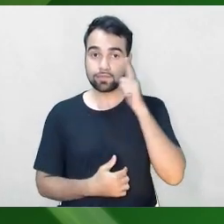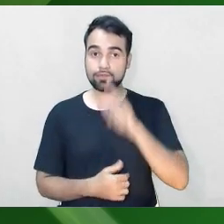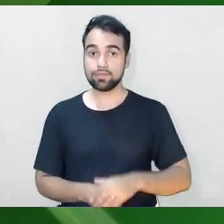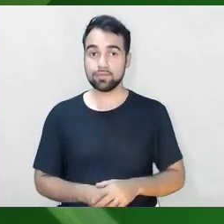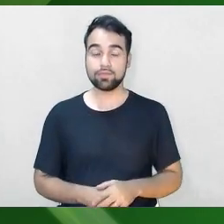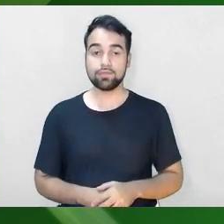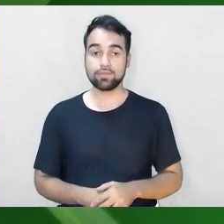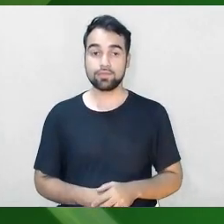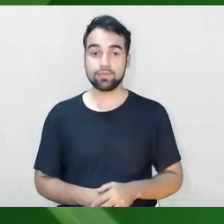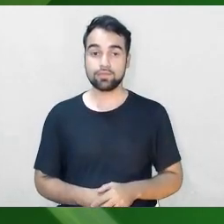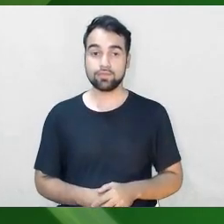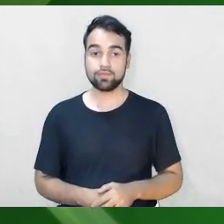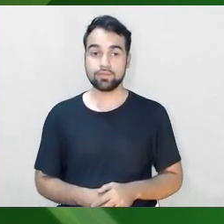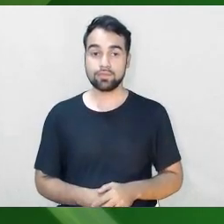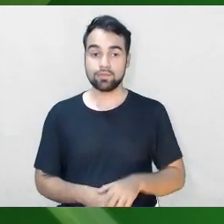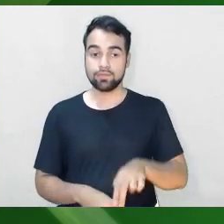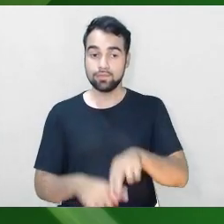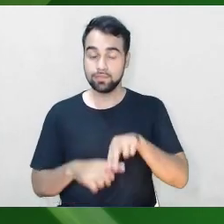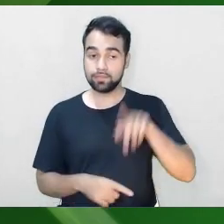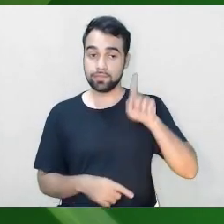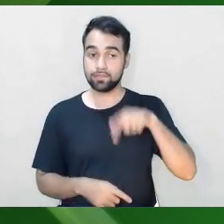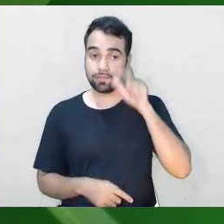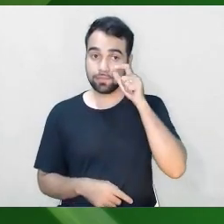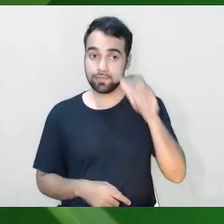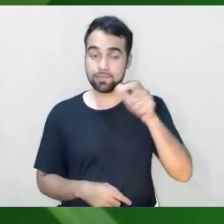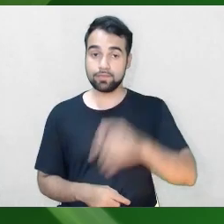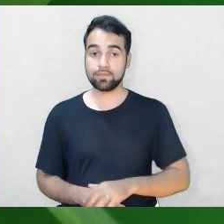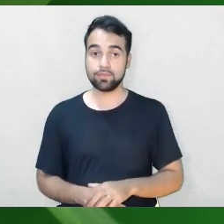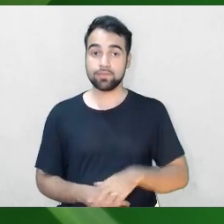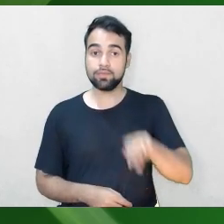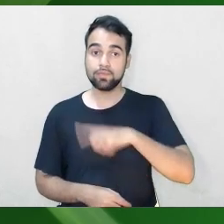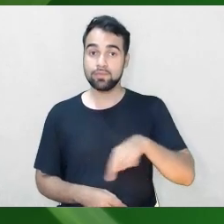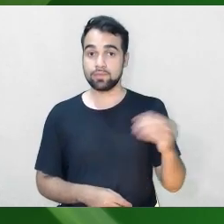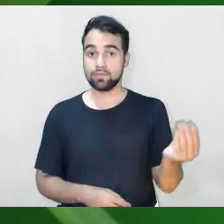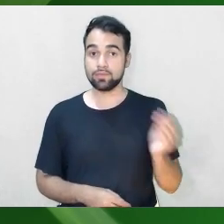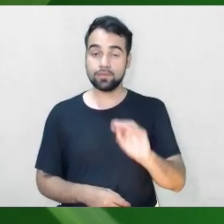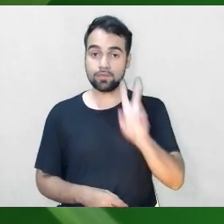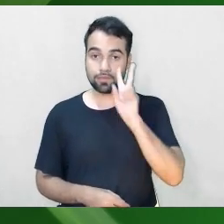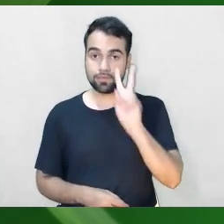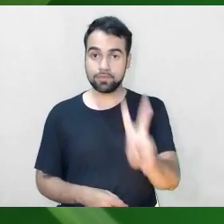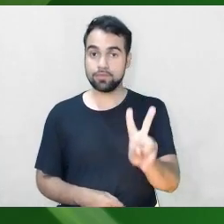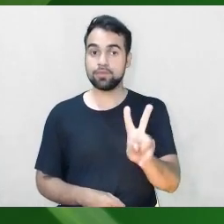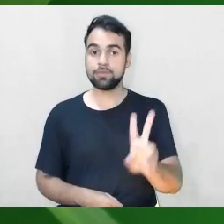he was irritated. That's why it's so important to see